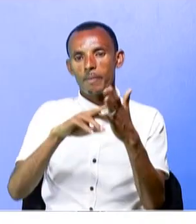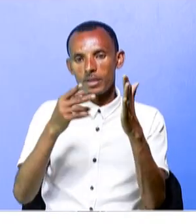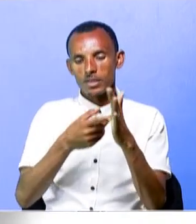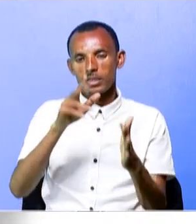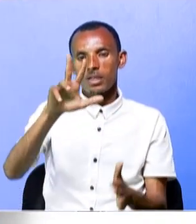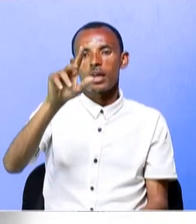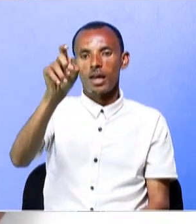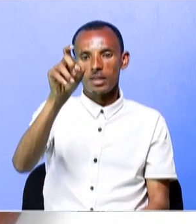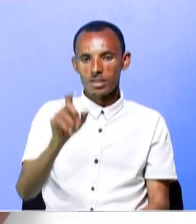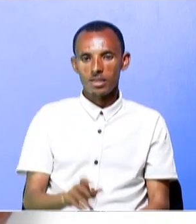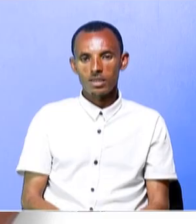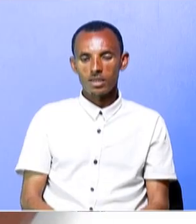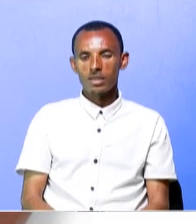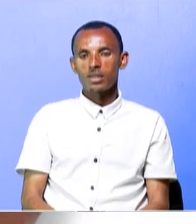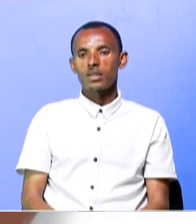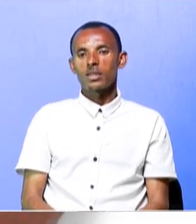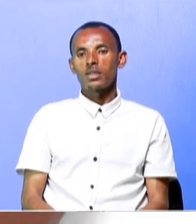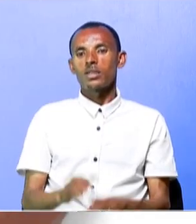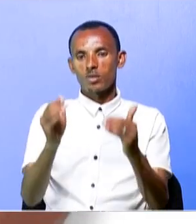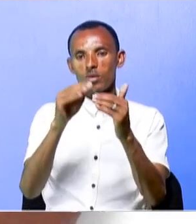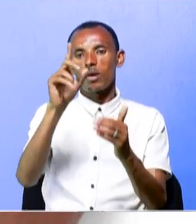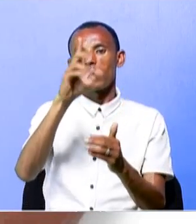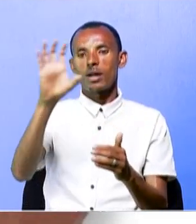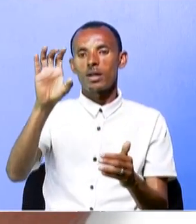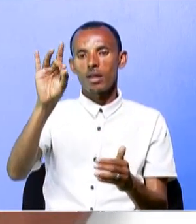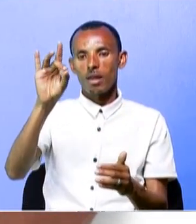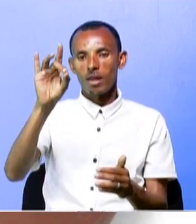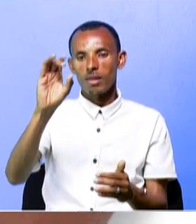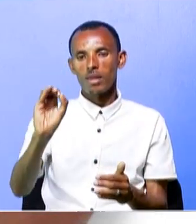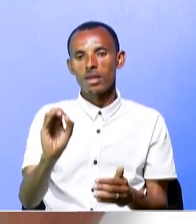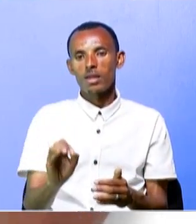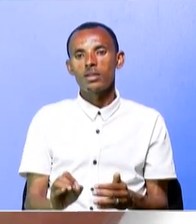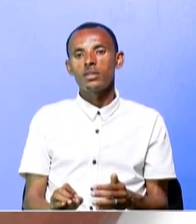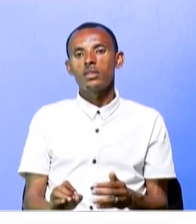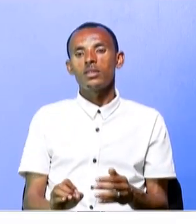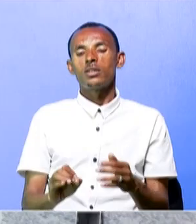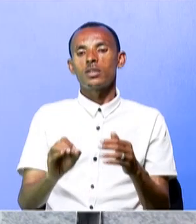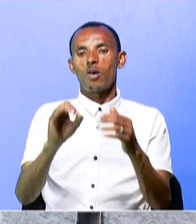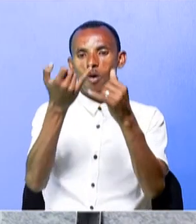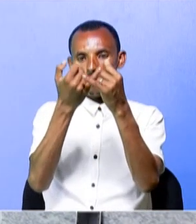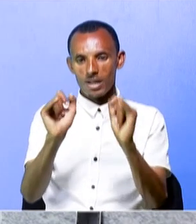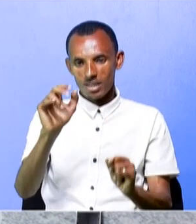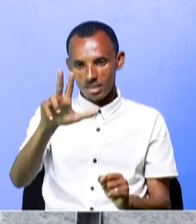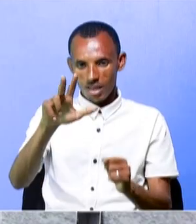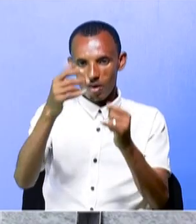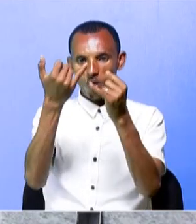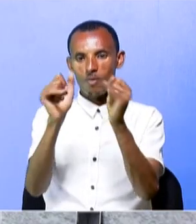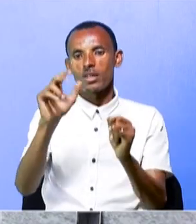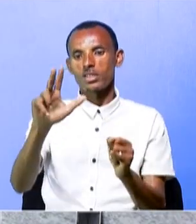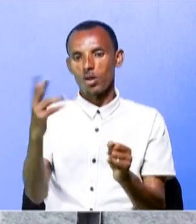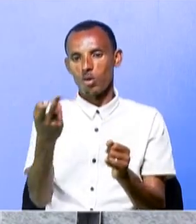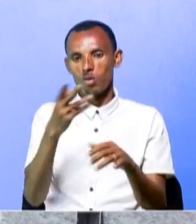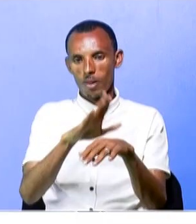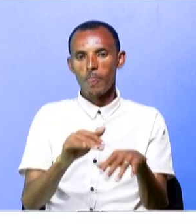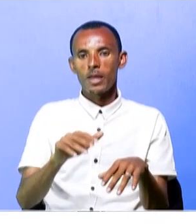3x, right? 3x is equal to 180 degree. Now you can divide both sides by